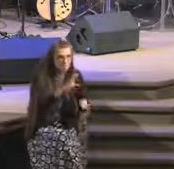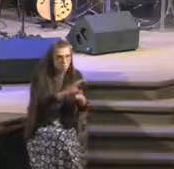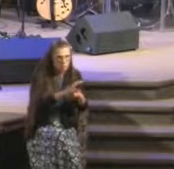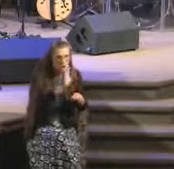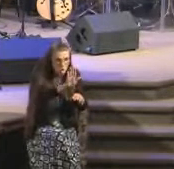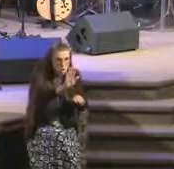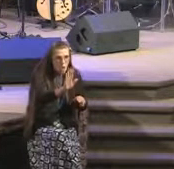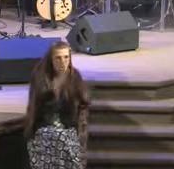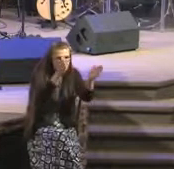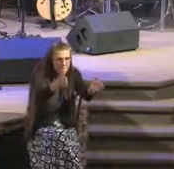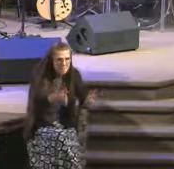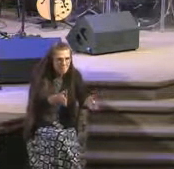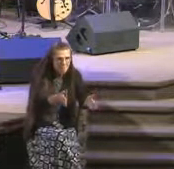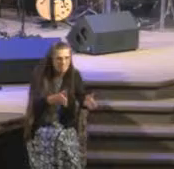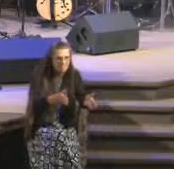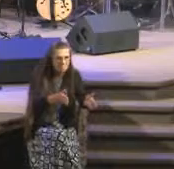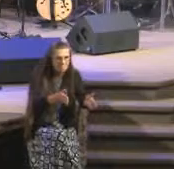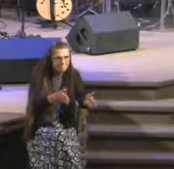people.